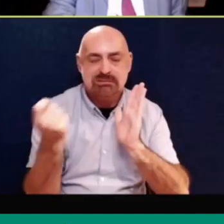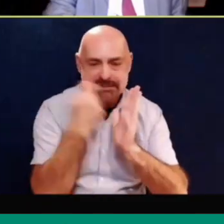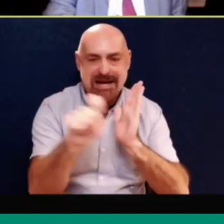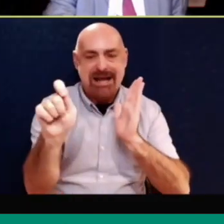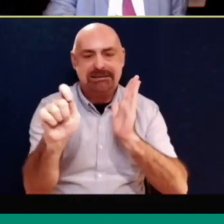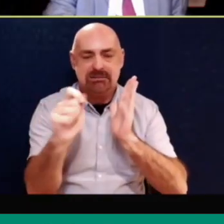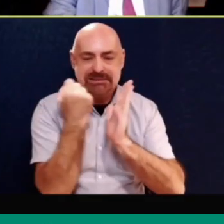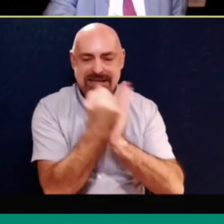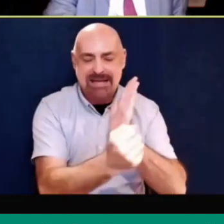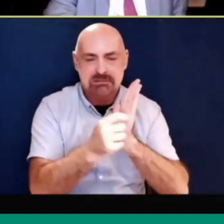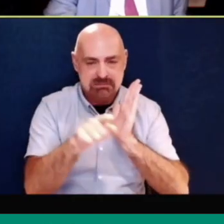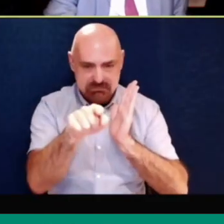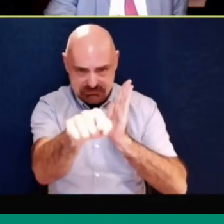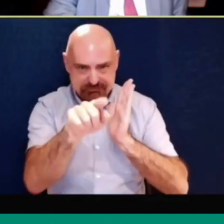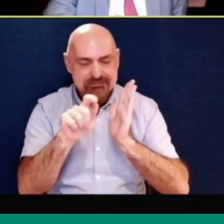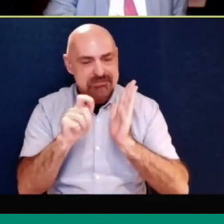now.